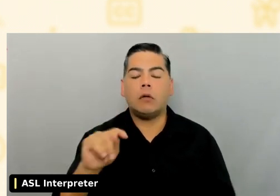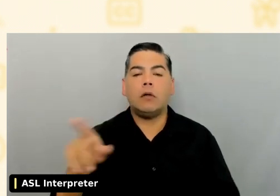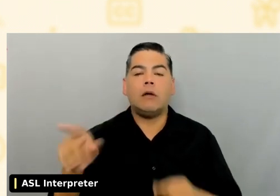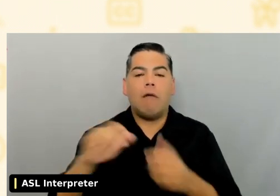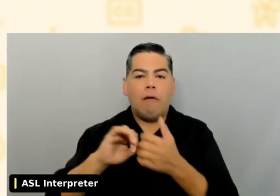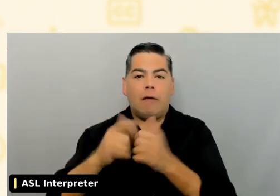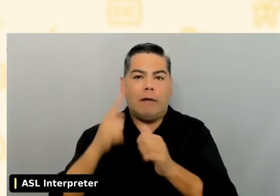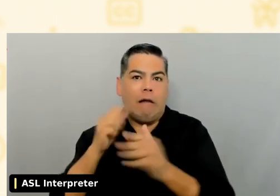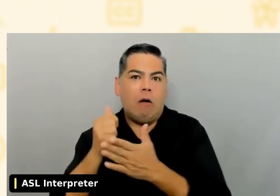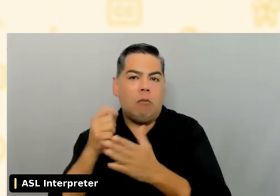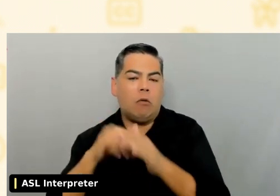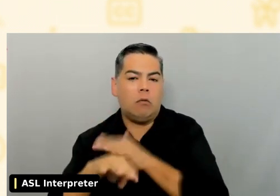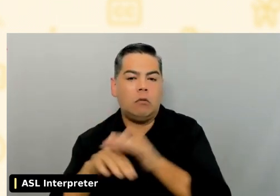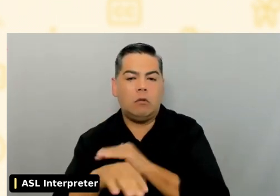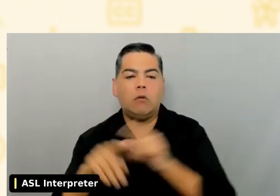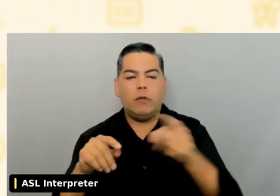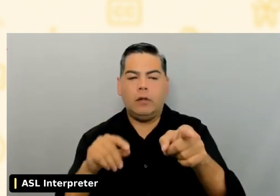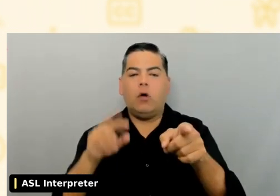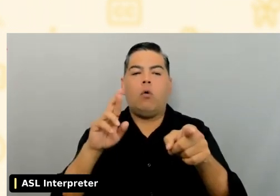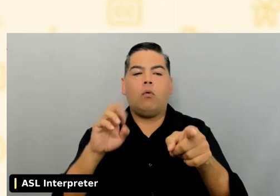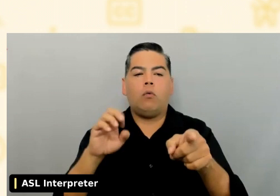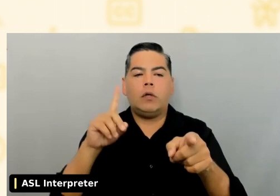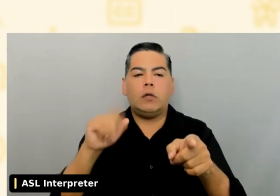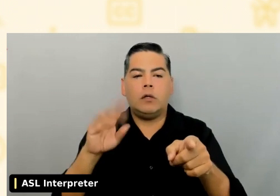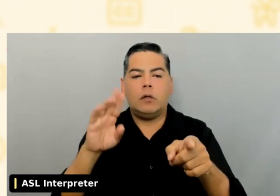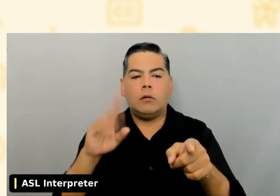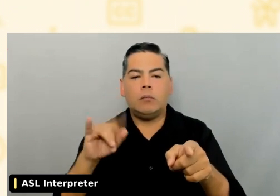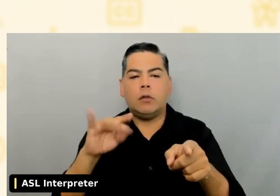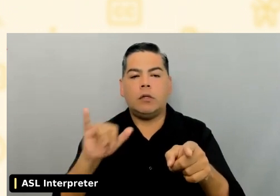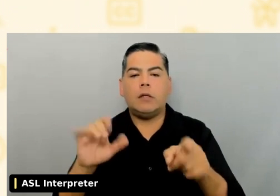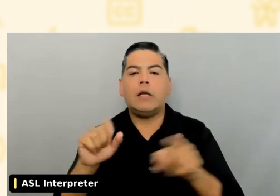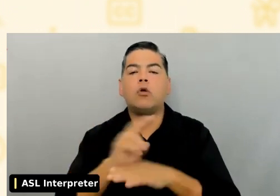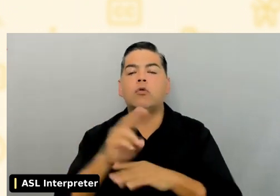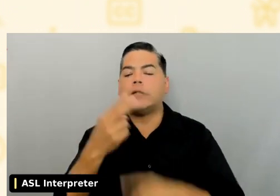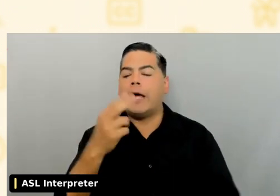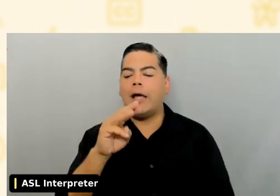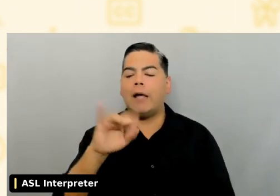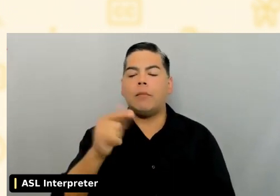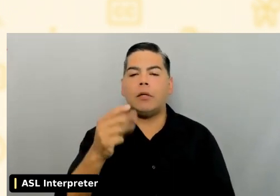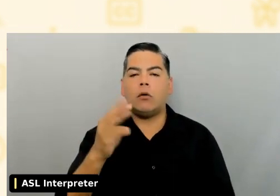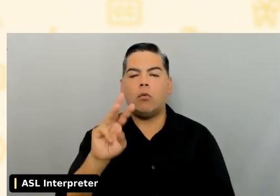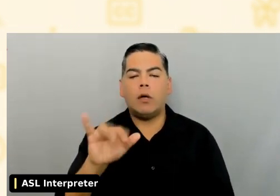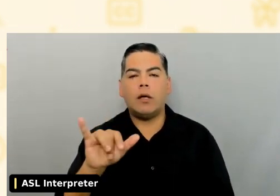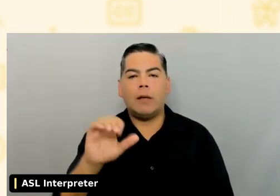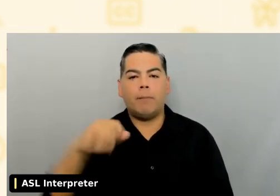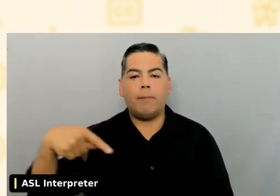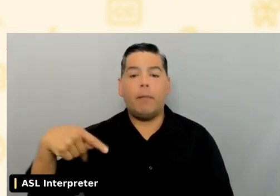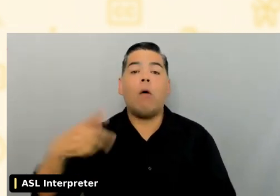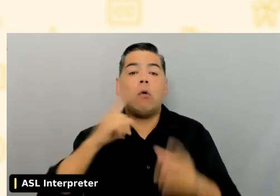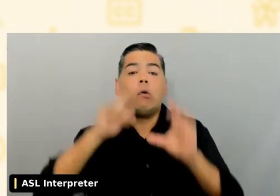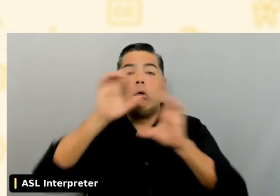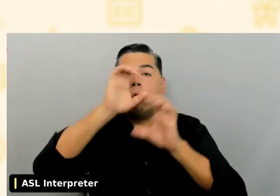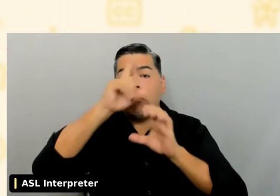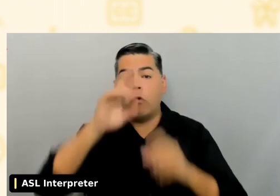copy. So with readability, you can use Hemingway app, or you can just search for a